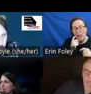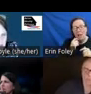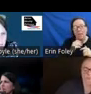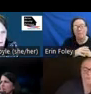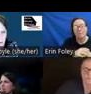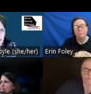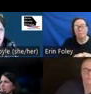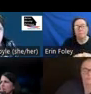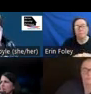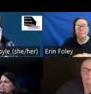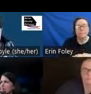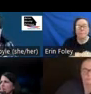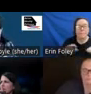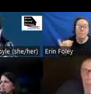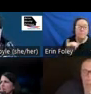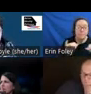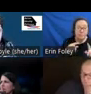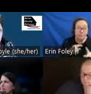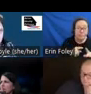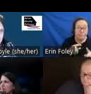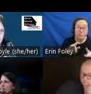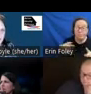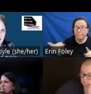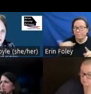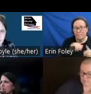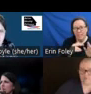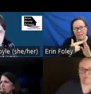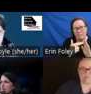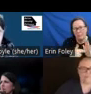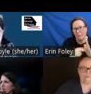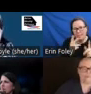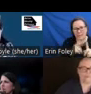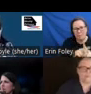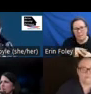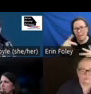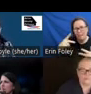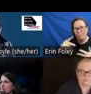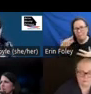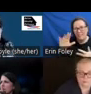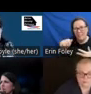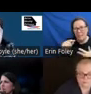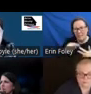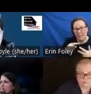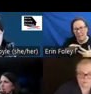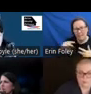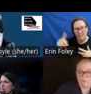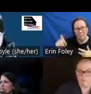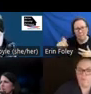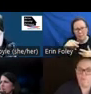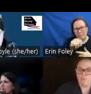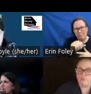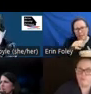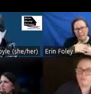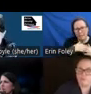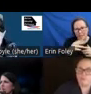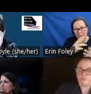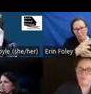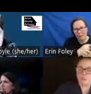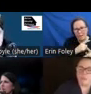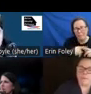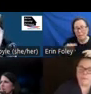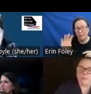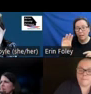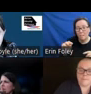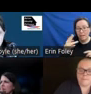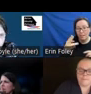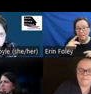And similarly, because the same regulation applies to PCA, what happened was Mass Health said, you know what, if you hire